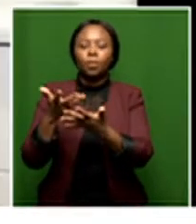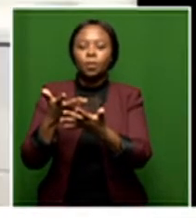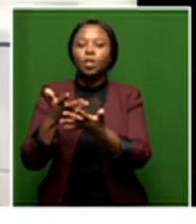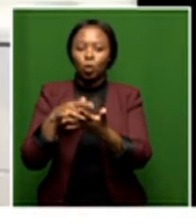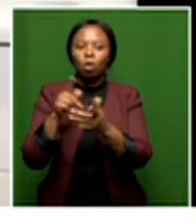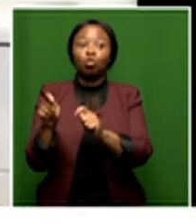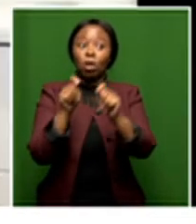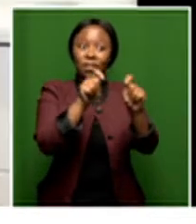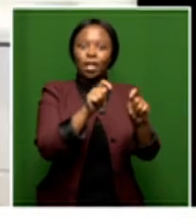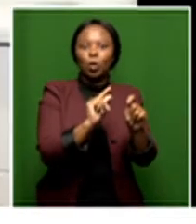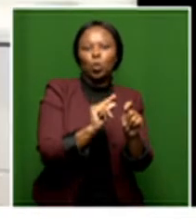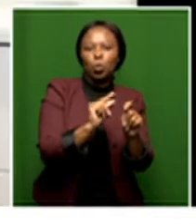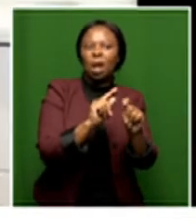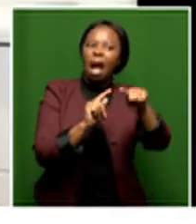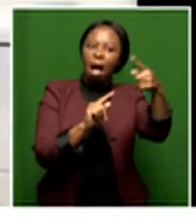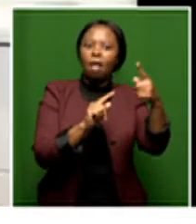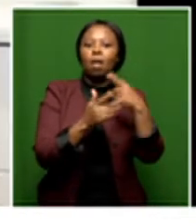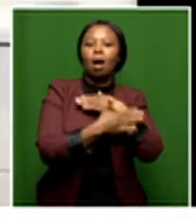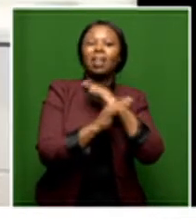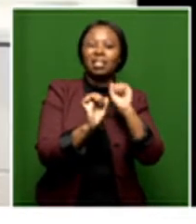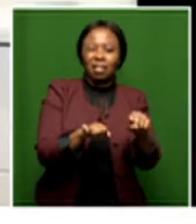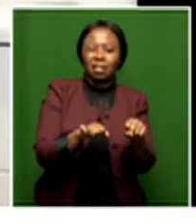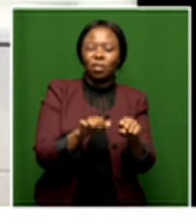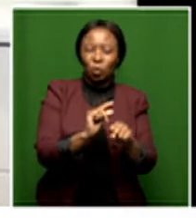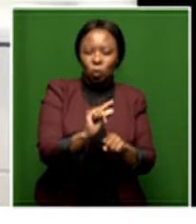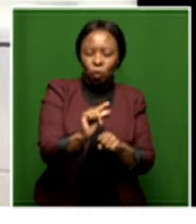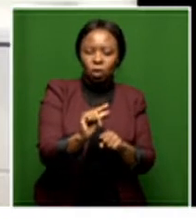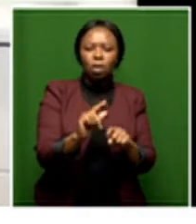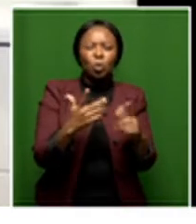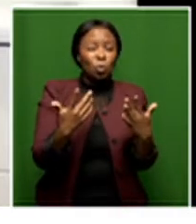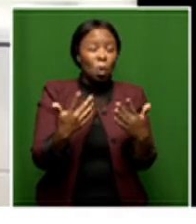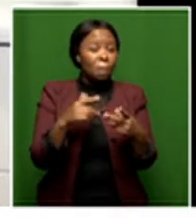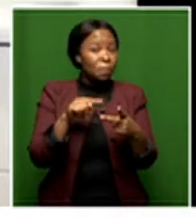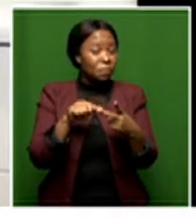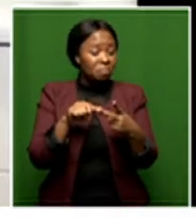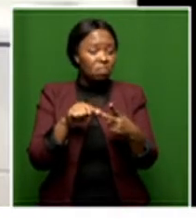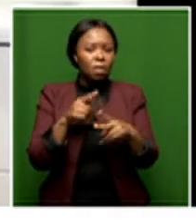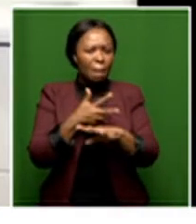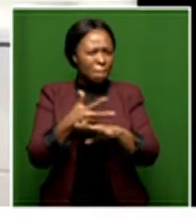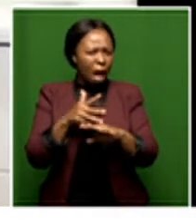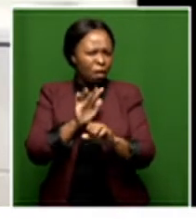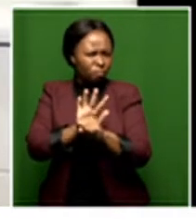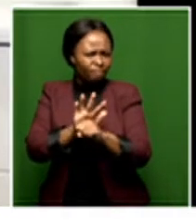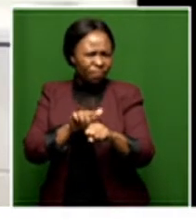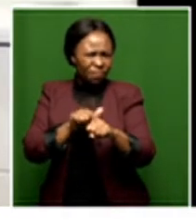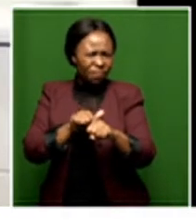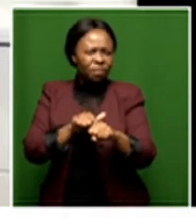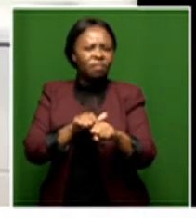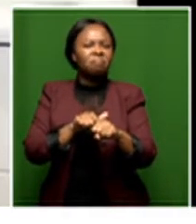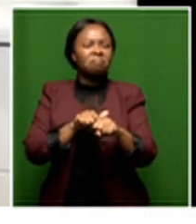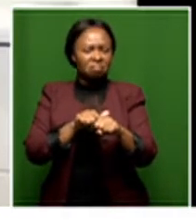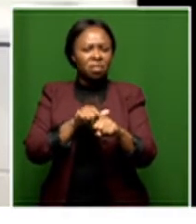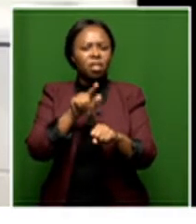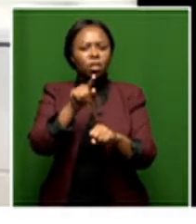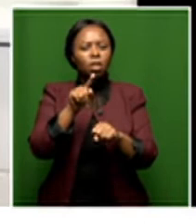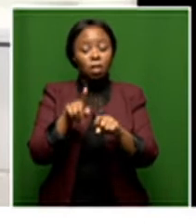transferred fairly soon to other countries. In terms of the blood clots, one thing just to remember is when we